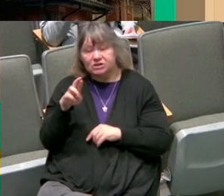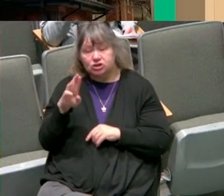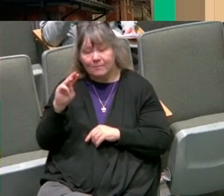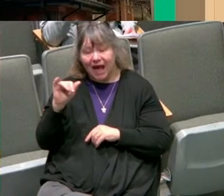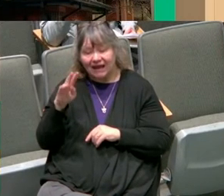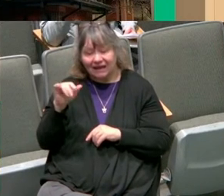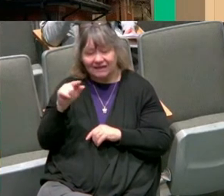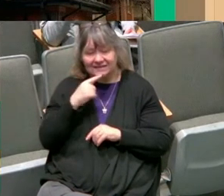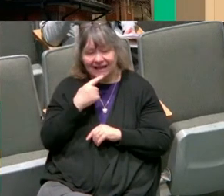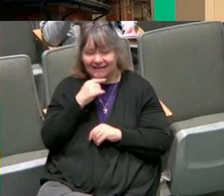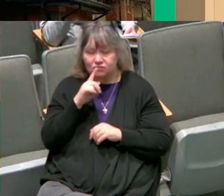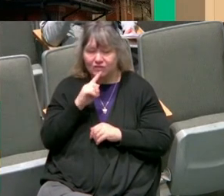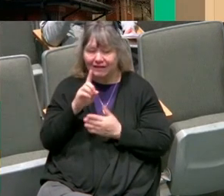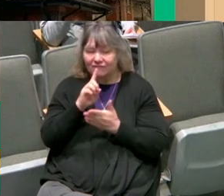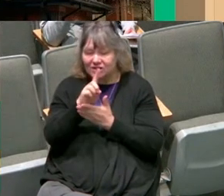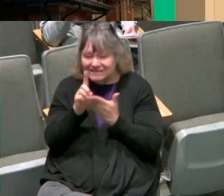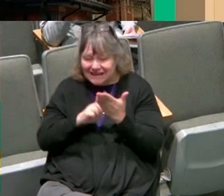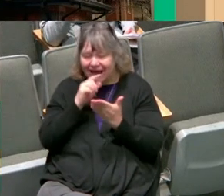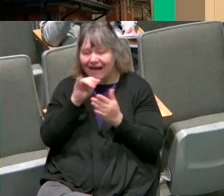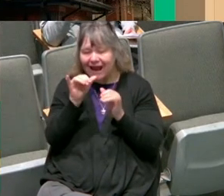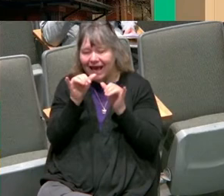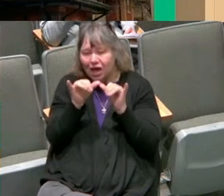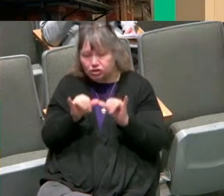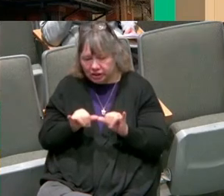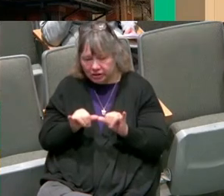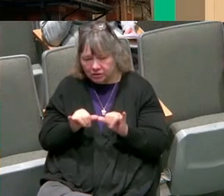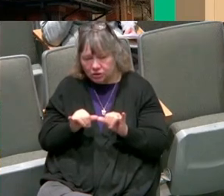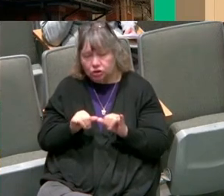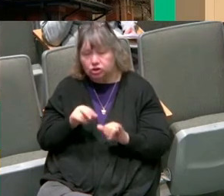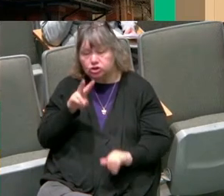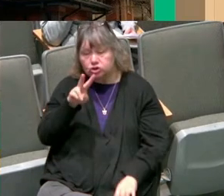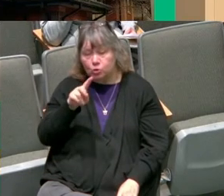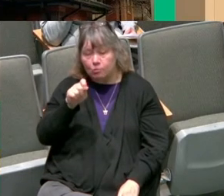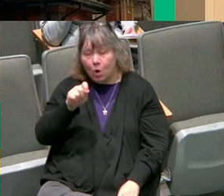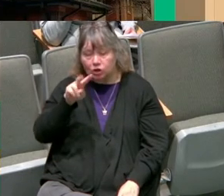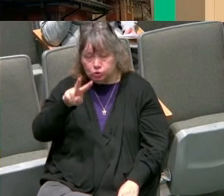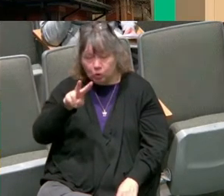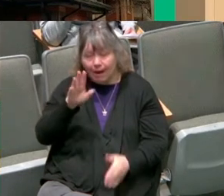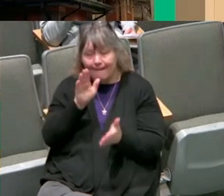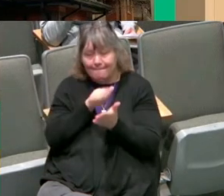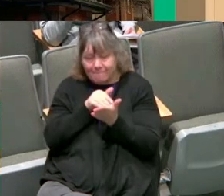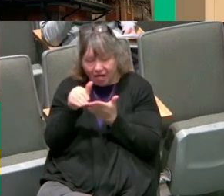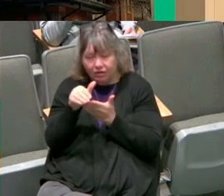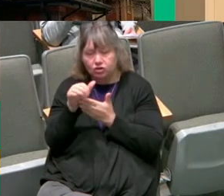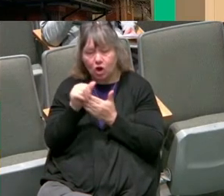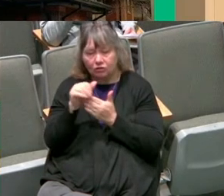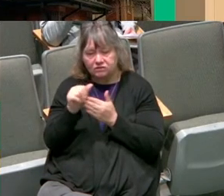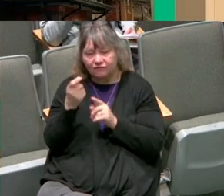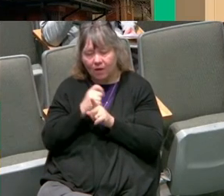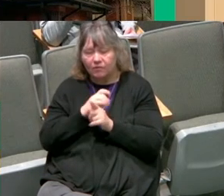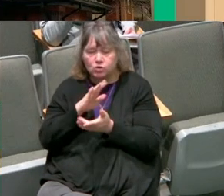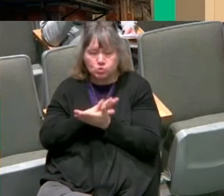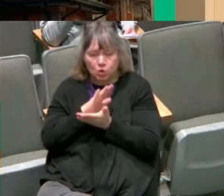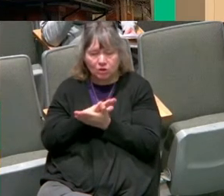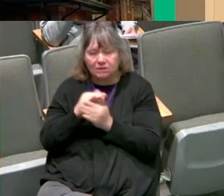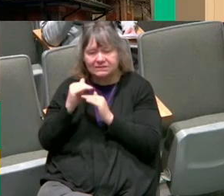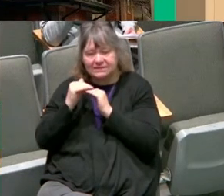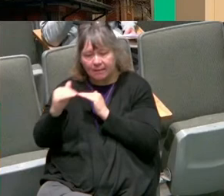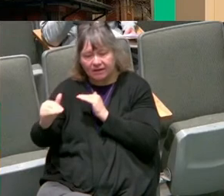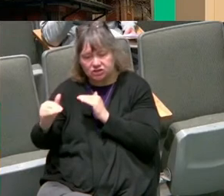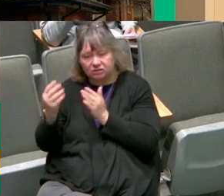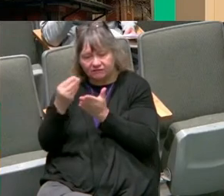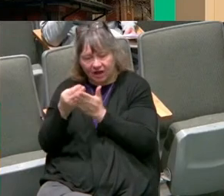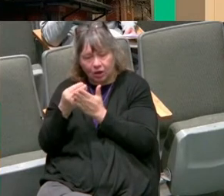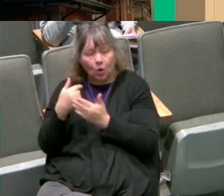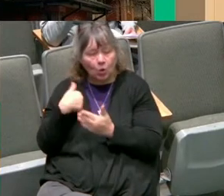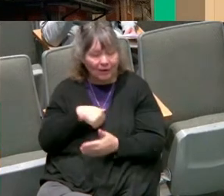this is really for design and Engineering 2.2 million dollars is coming out of the school stabilization fund we're